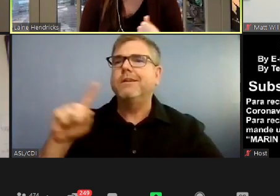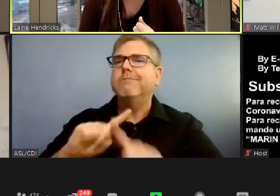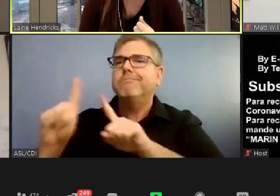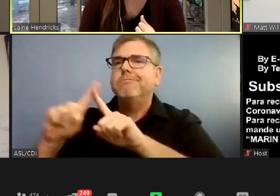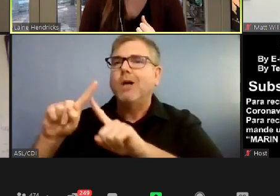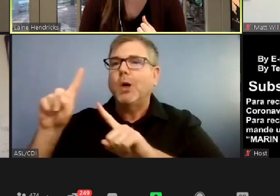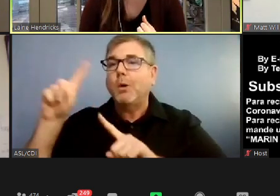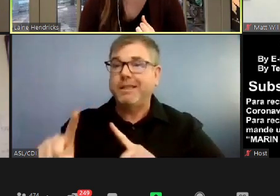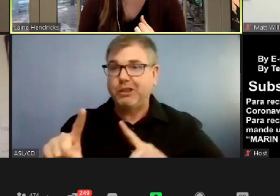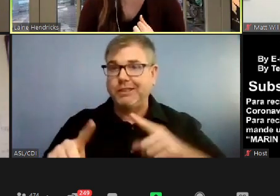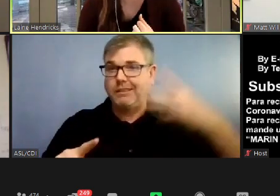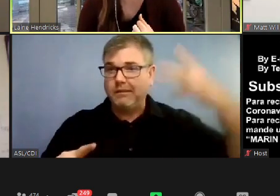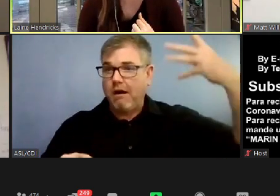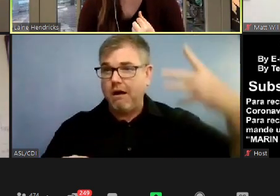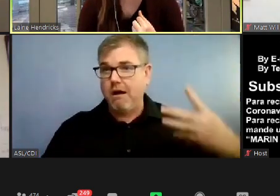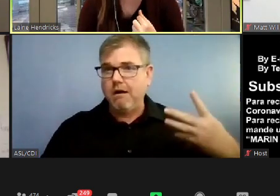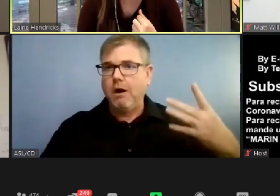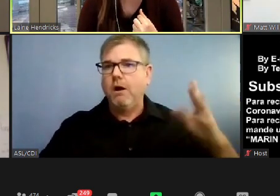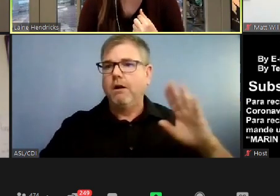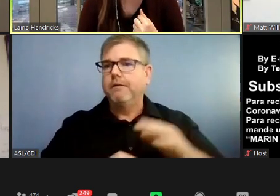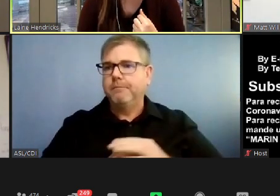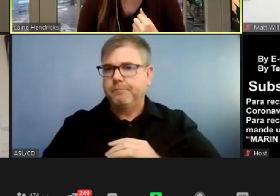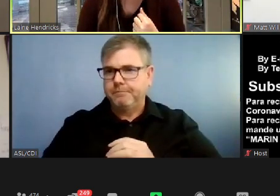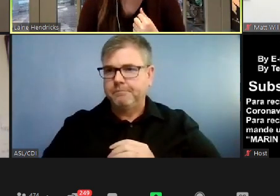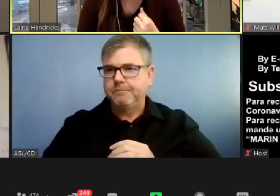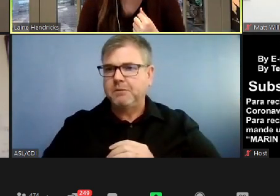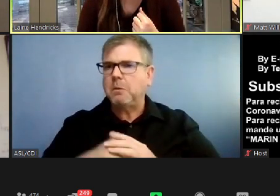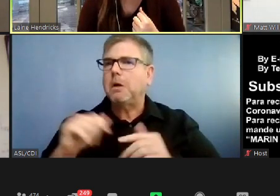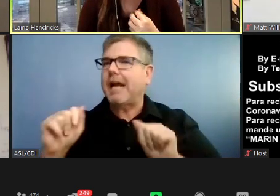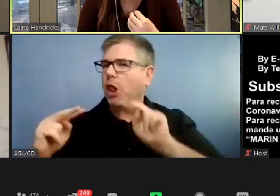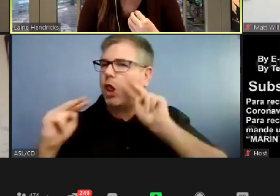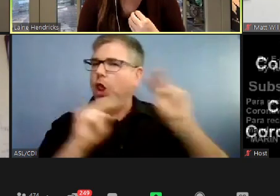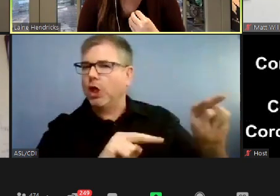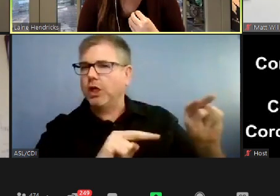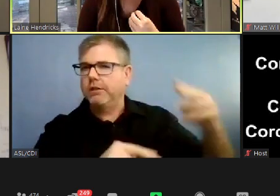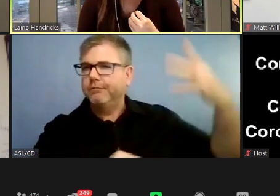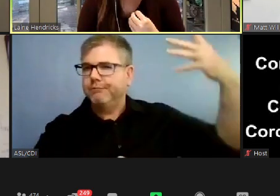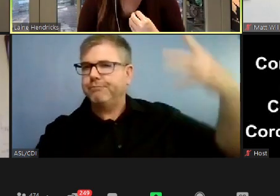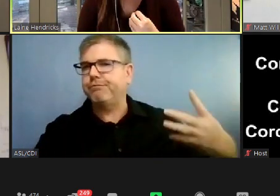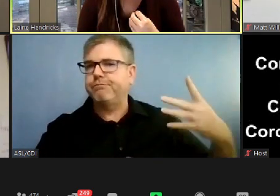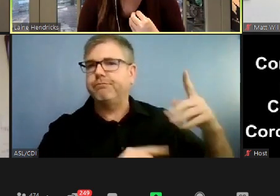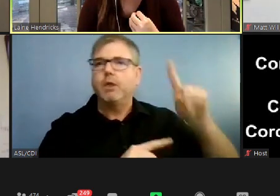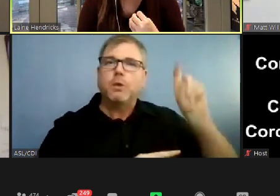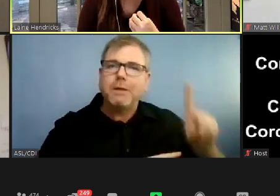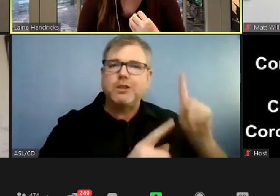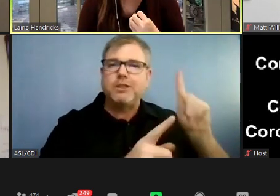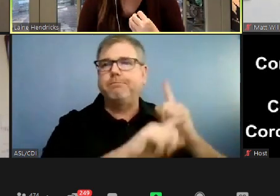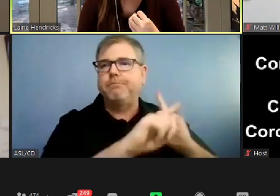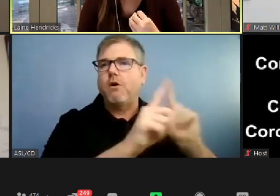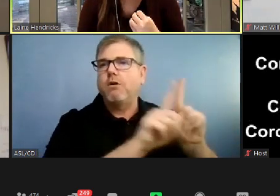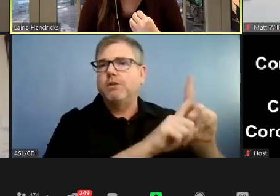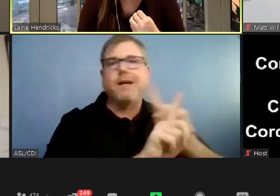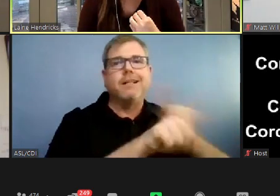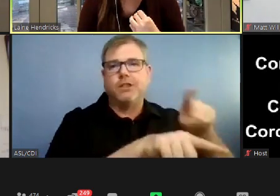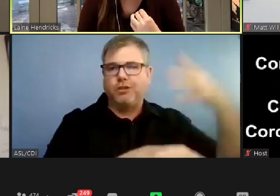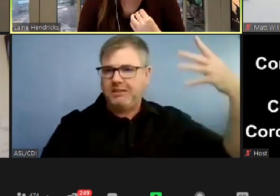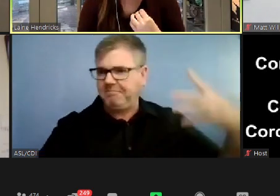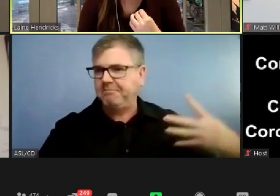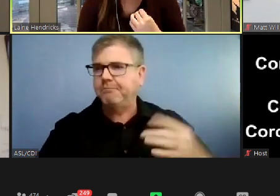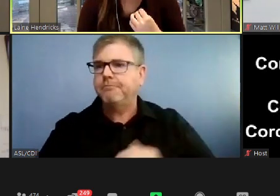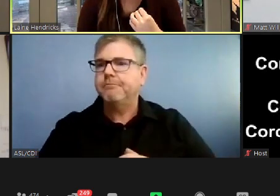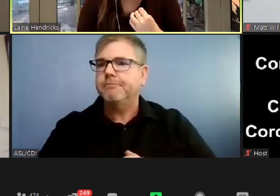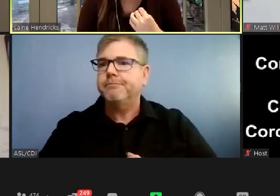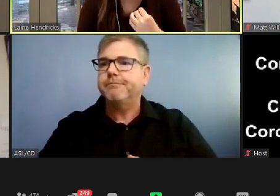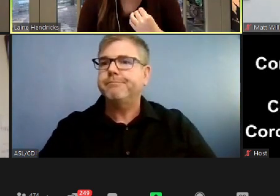So another reason to go check out that website. So there's a question about